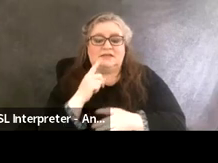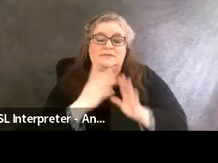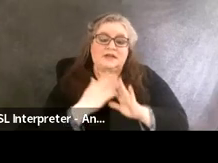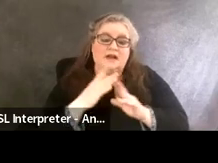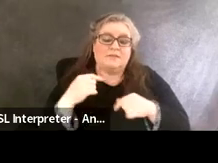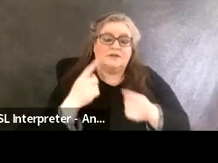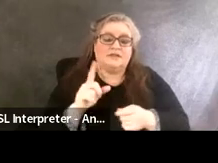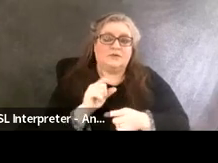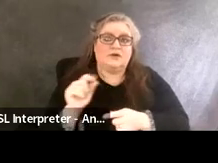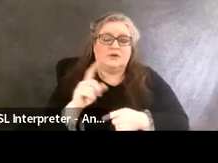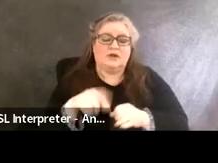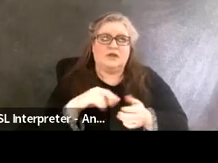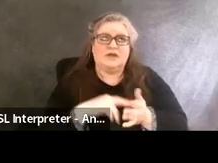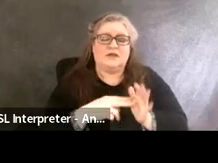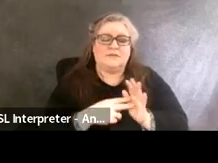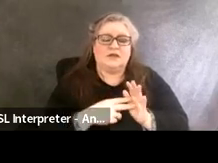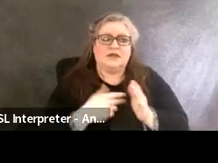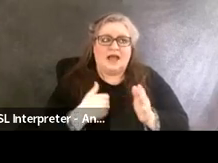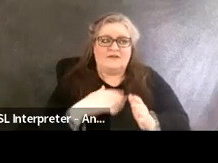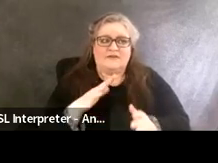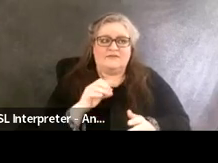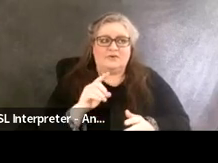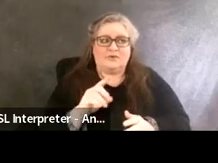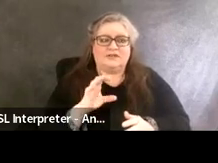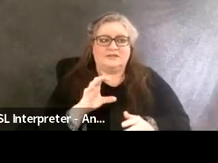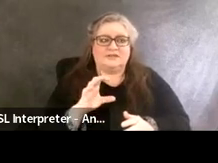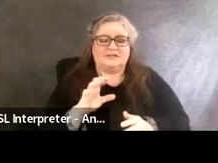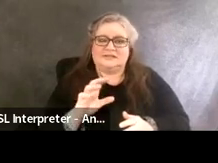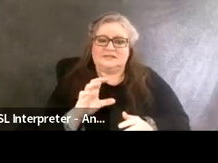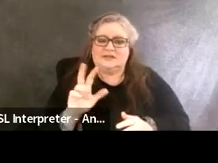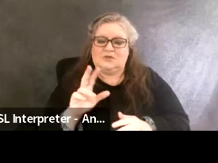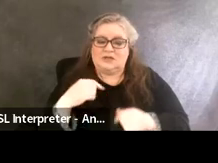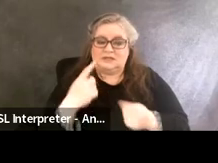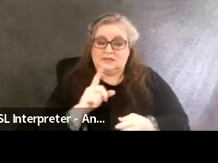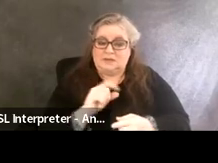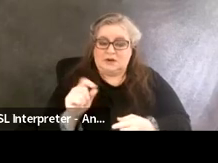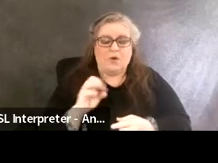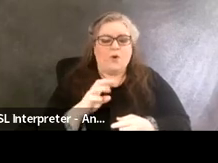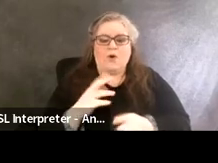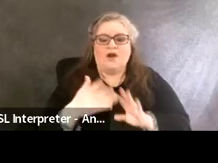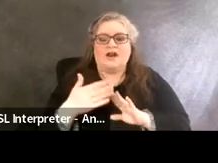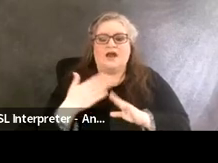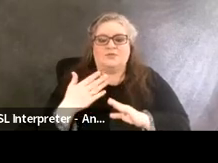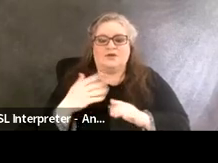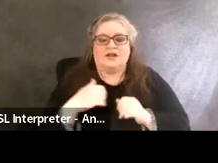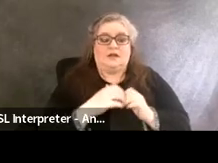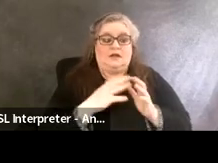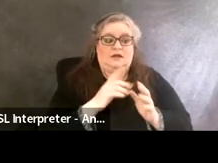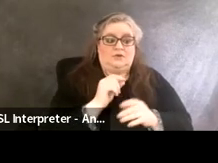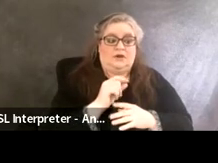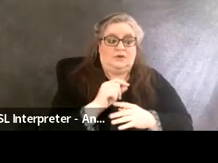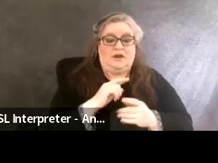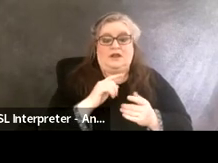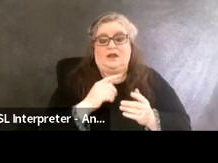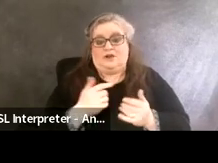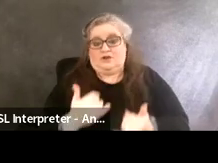since 2020 mean having a 501c3 since 2020, or in operation since 2020 and currently